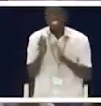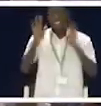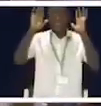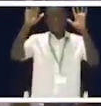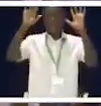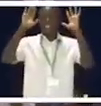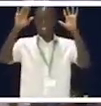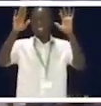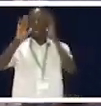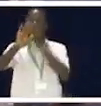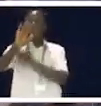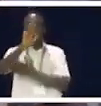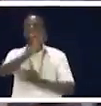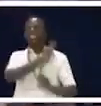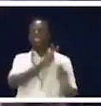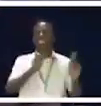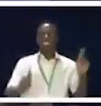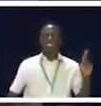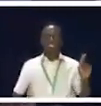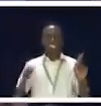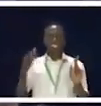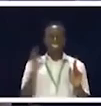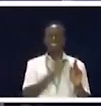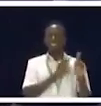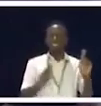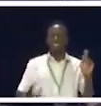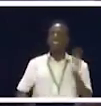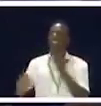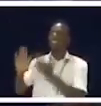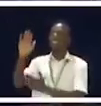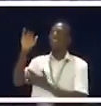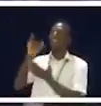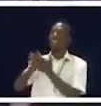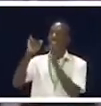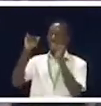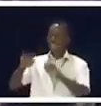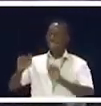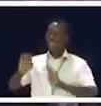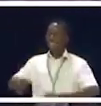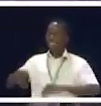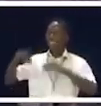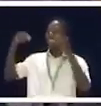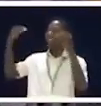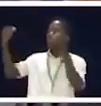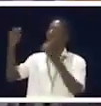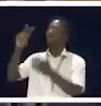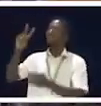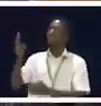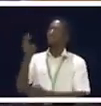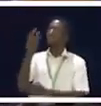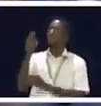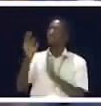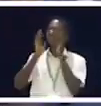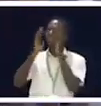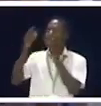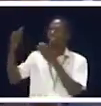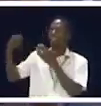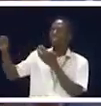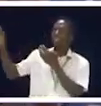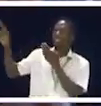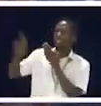the Prince of Peace, the one that can give you double for your shame, the healer, the restorer,